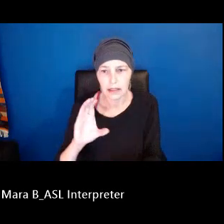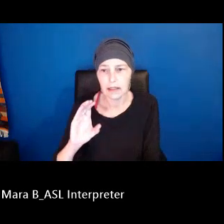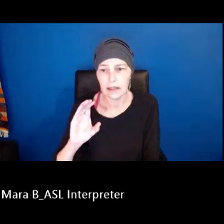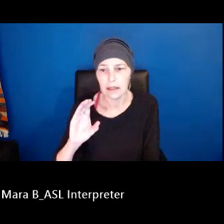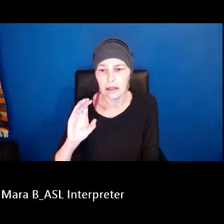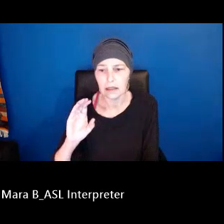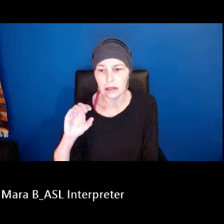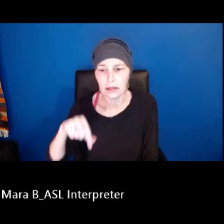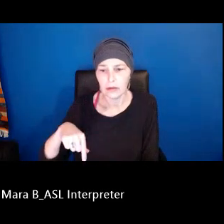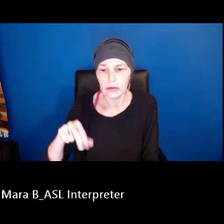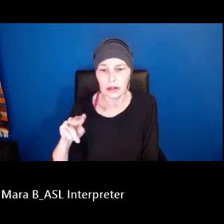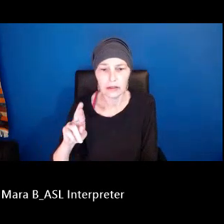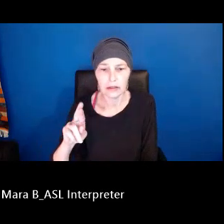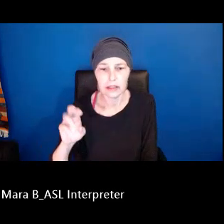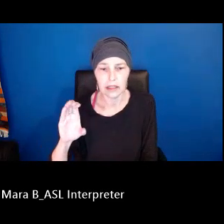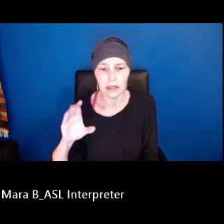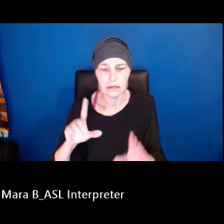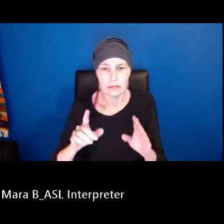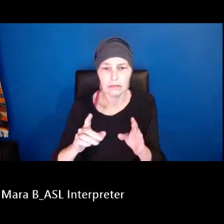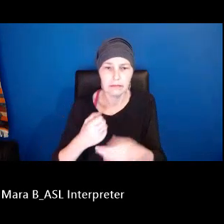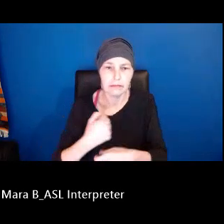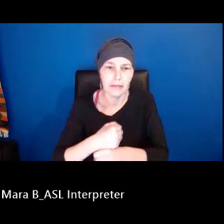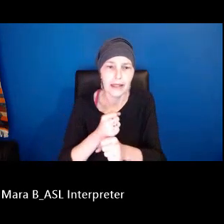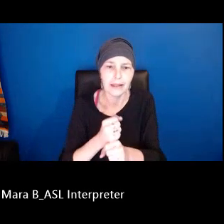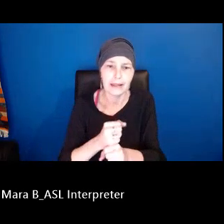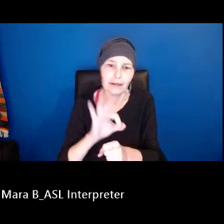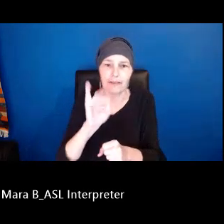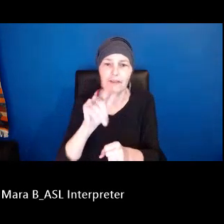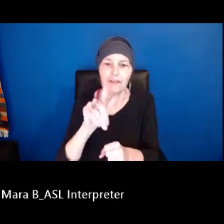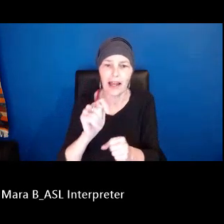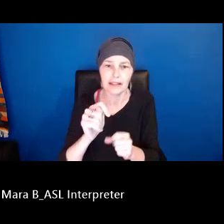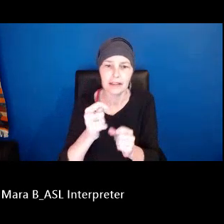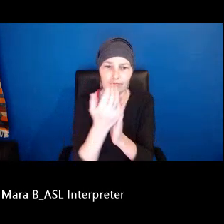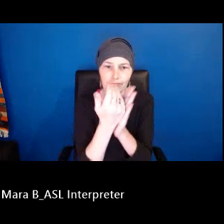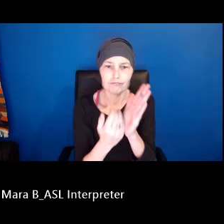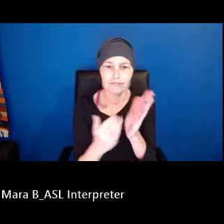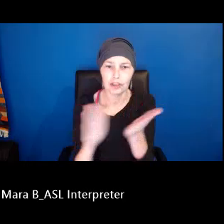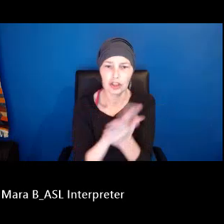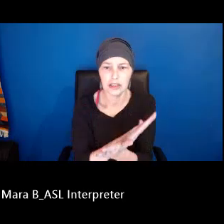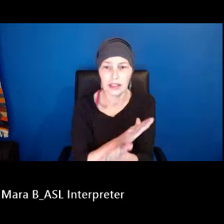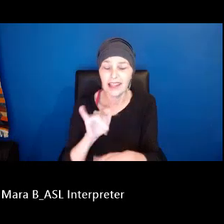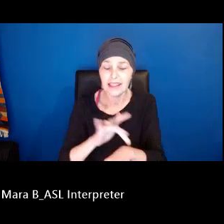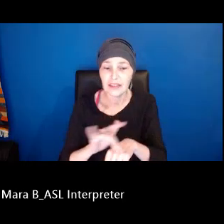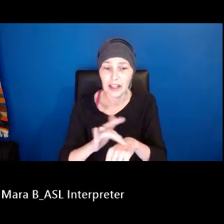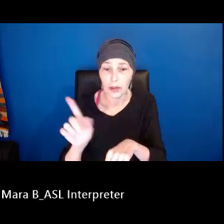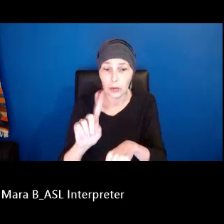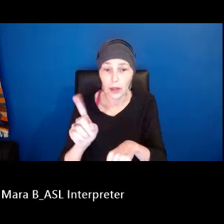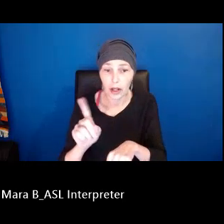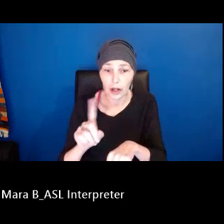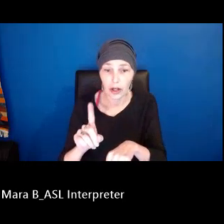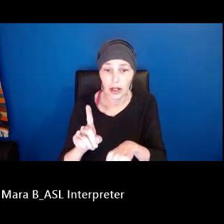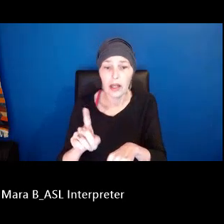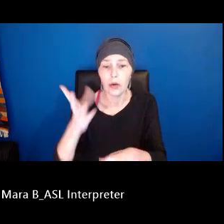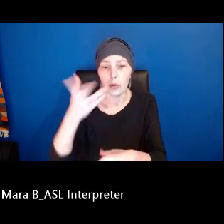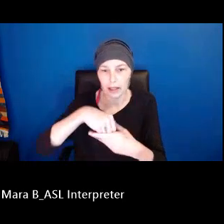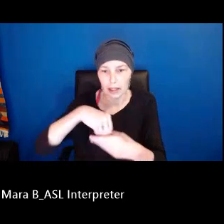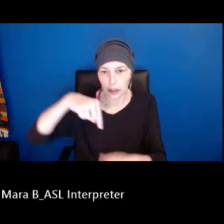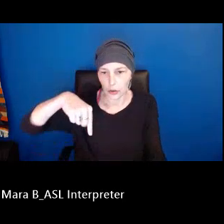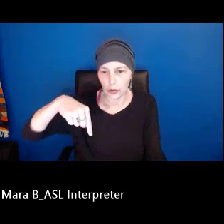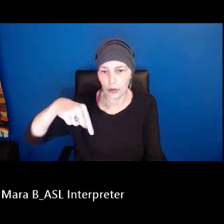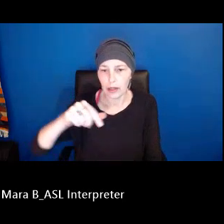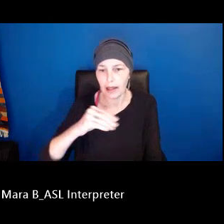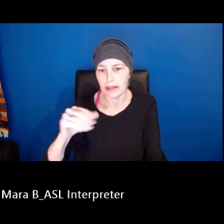produced an SB 1221 fact sheet. That fact sheet is available at a link in the Q&A today.